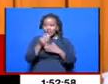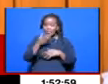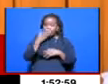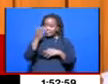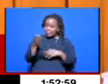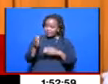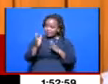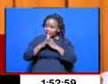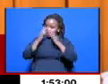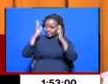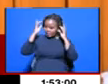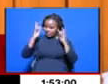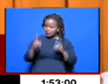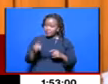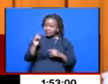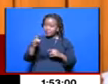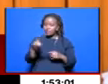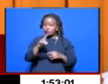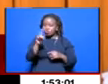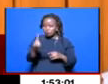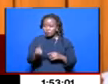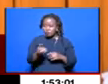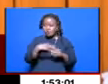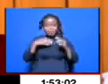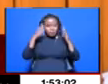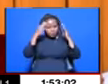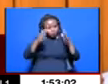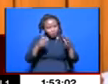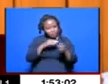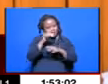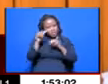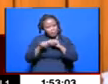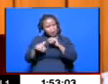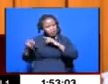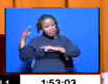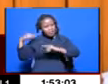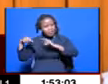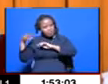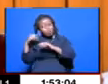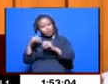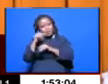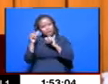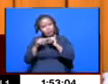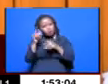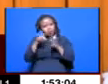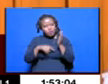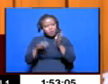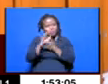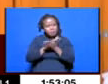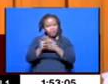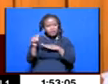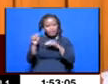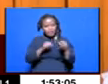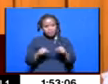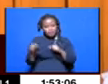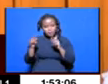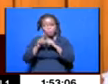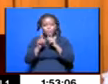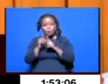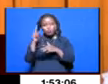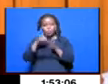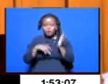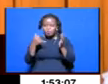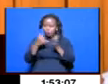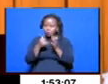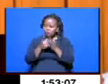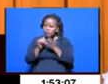questions, I trace the history of what is the basic structure and what it comprises of in the framework